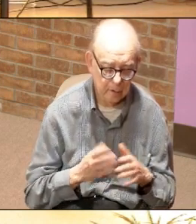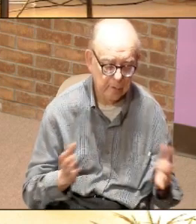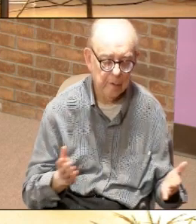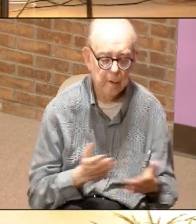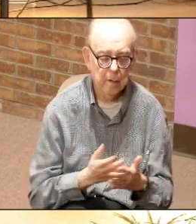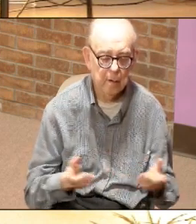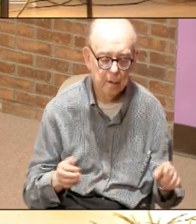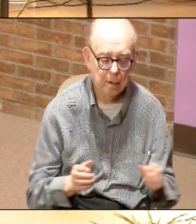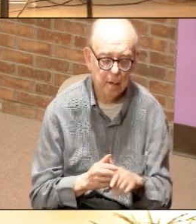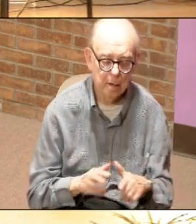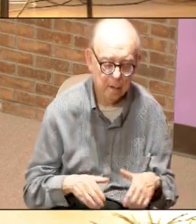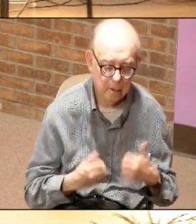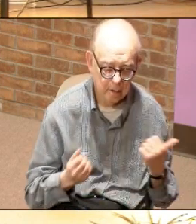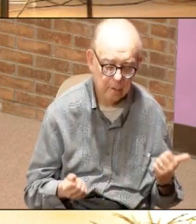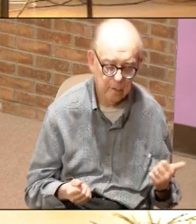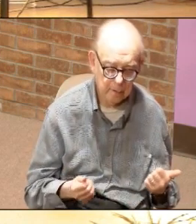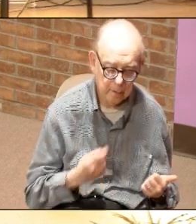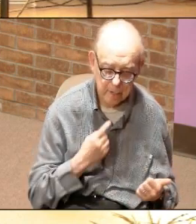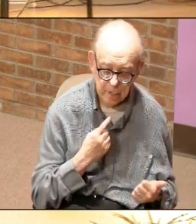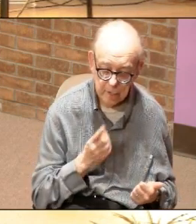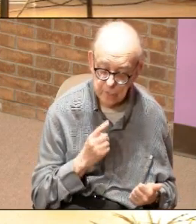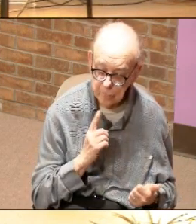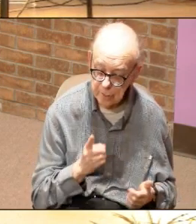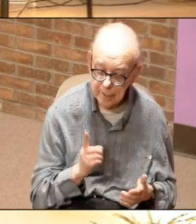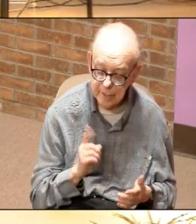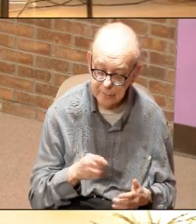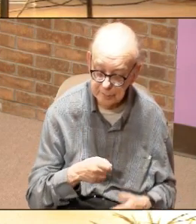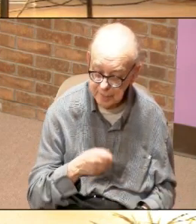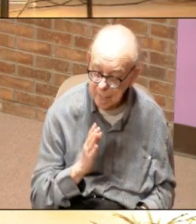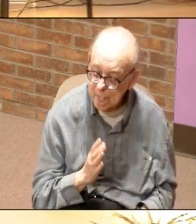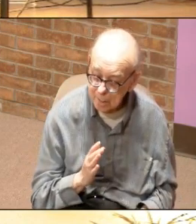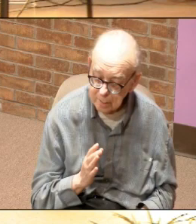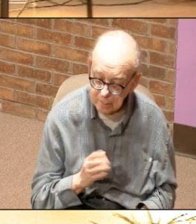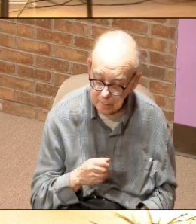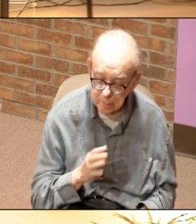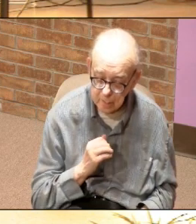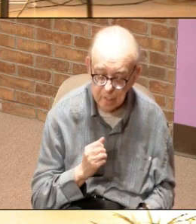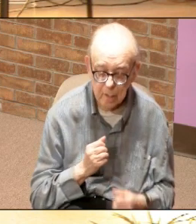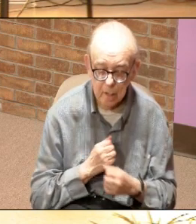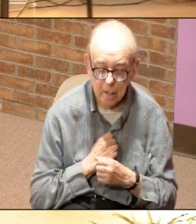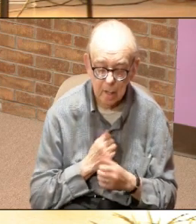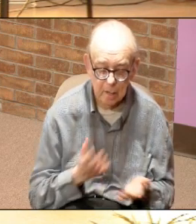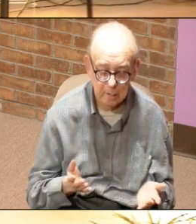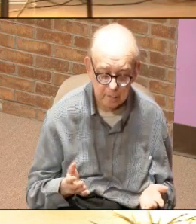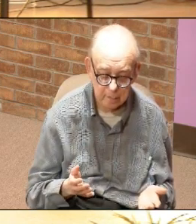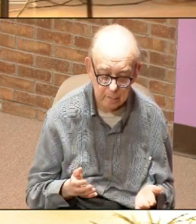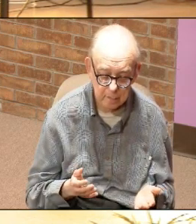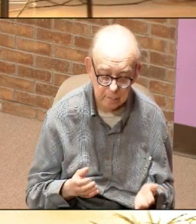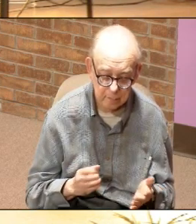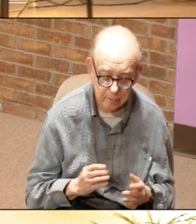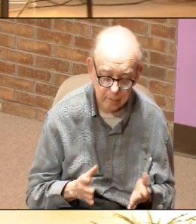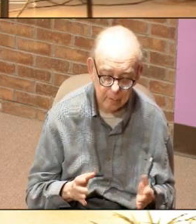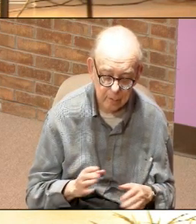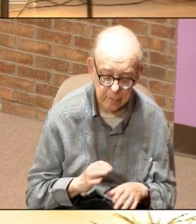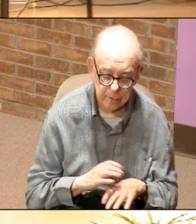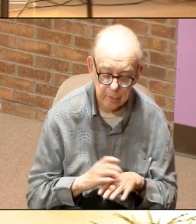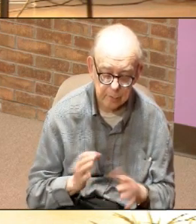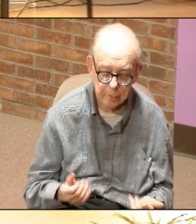thing happens in our life, and we say, oh, that must be God. God wasn't in the earthquake.